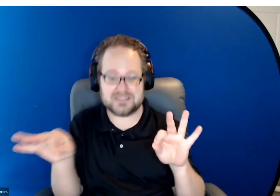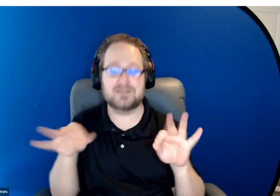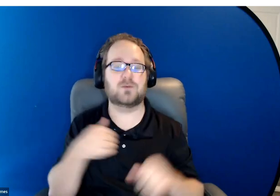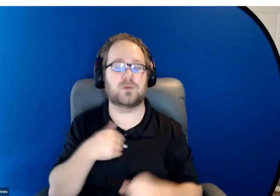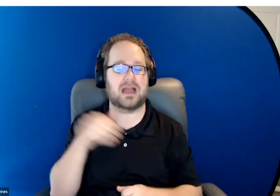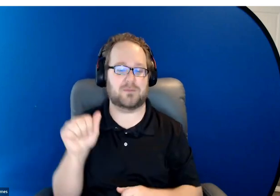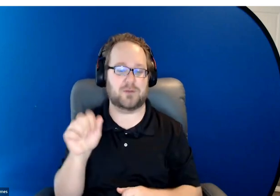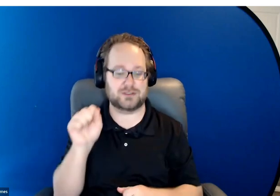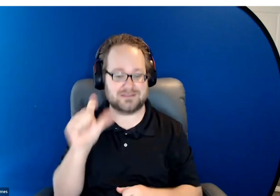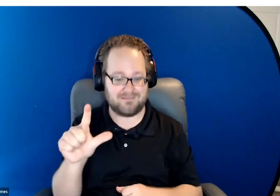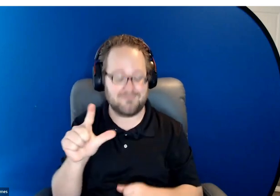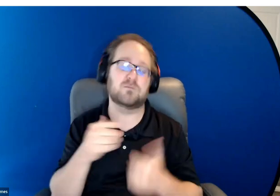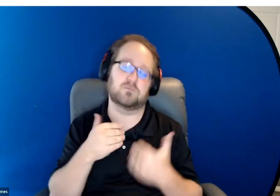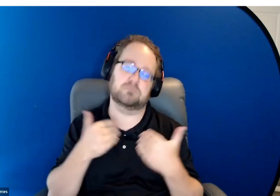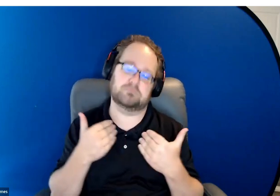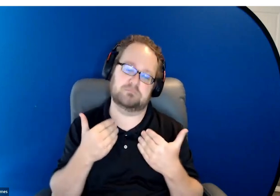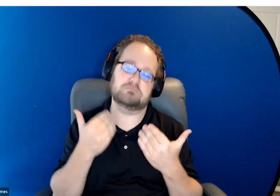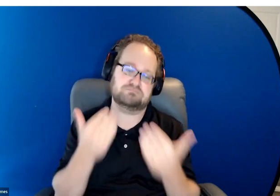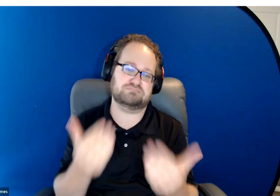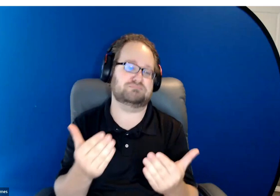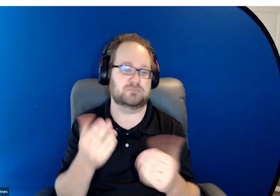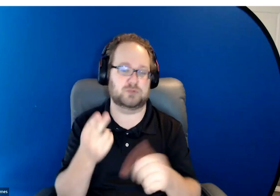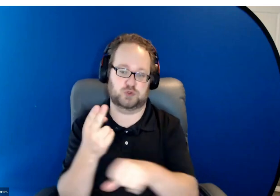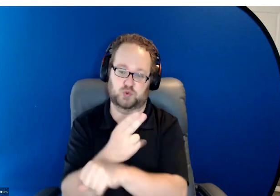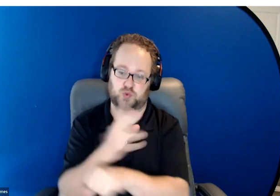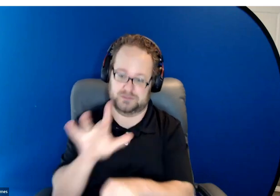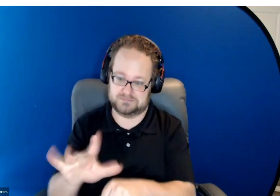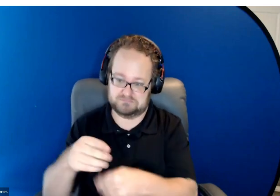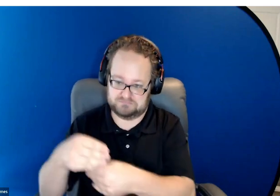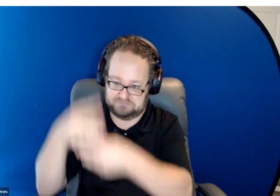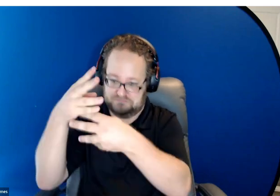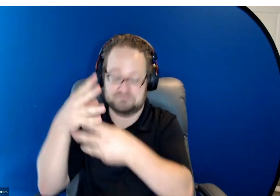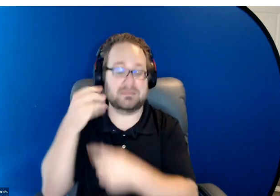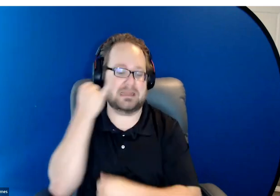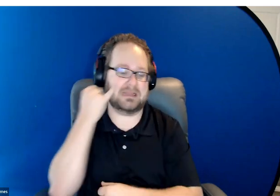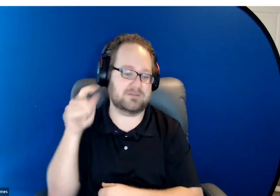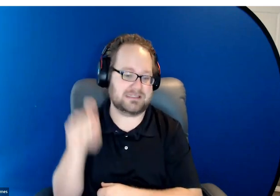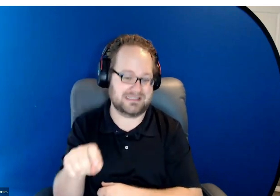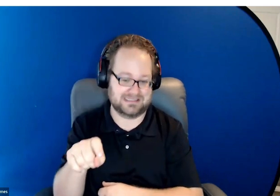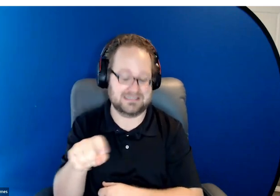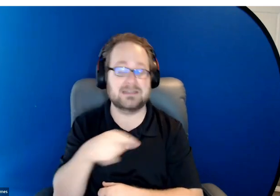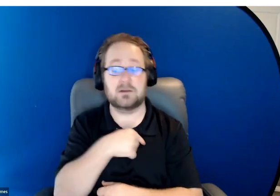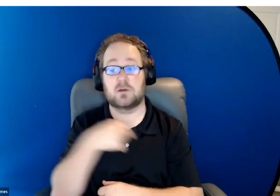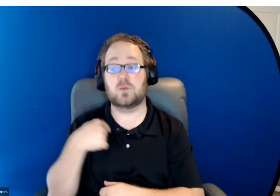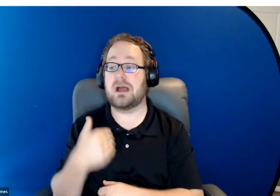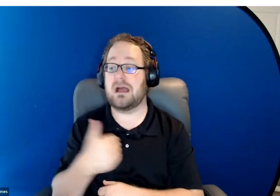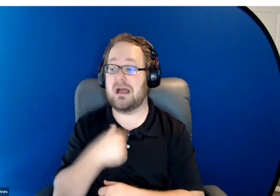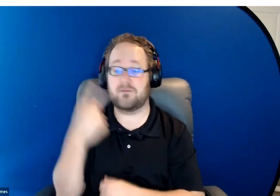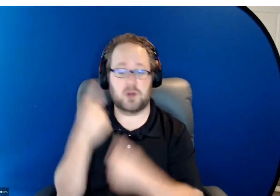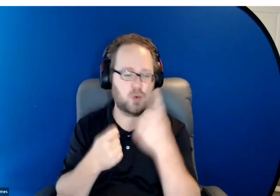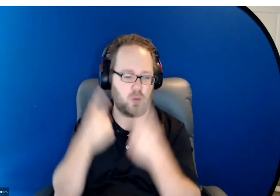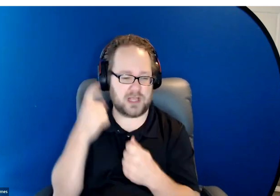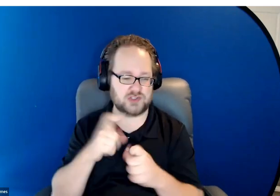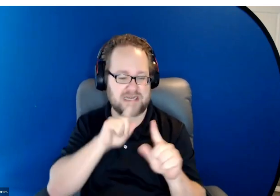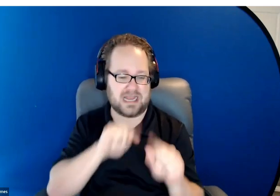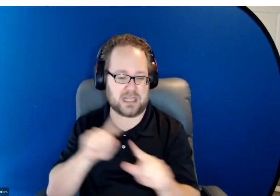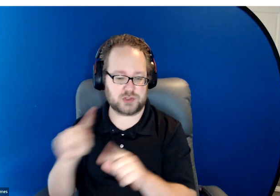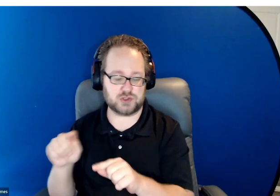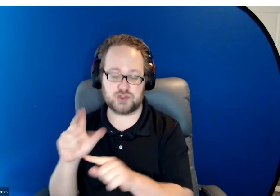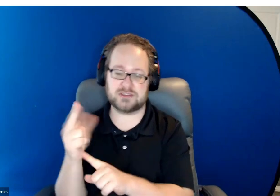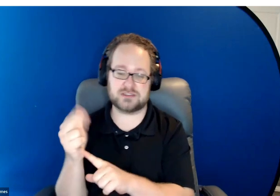so please use those if they're needed. If you have any issues, we have Q&A and chat, and